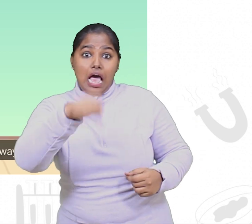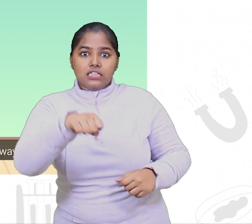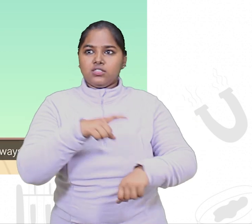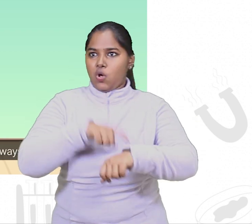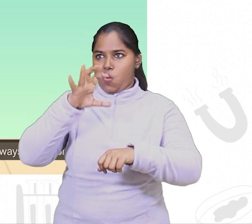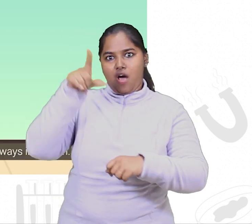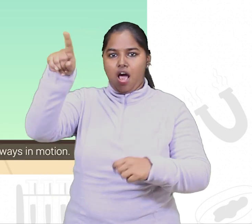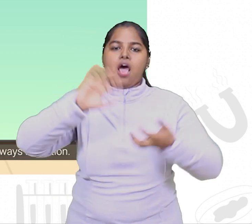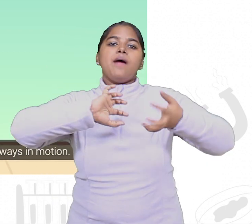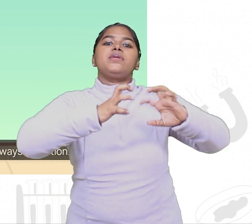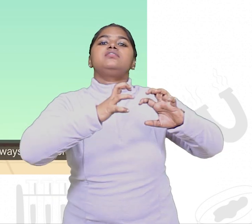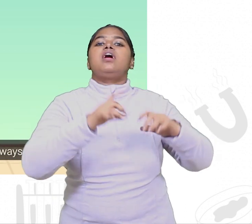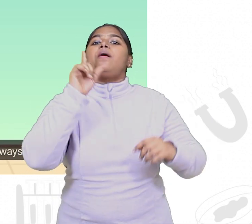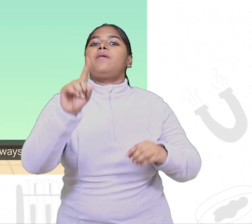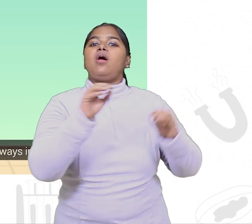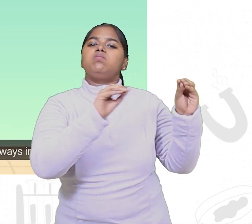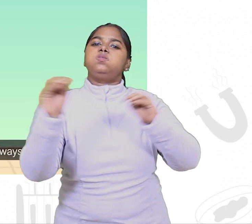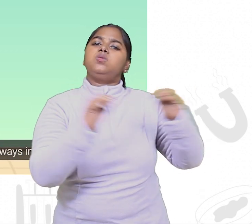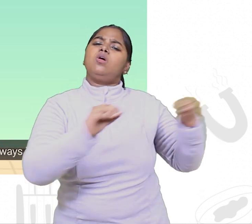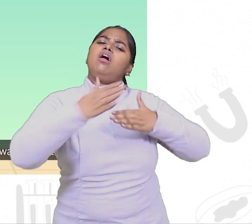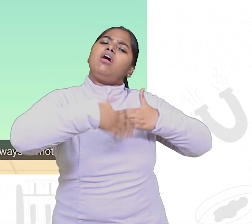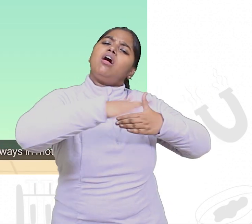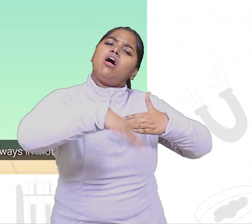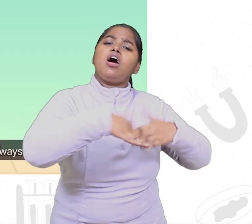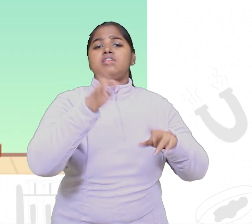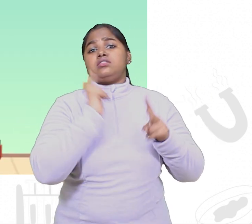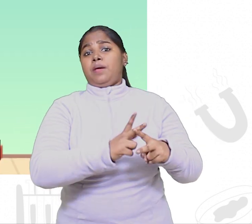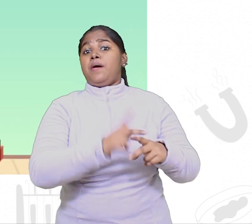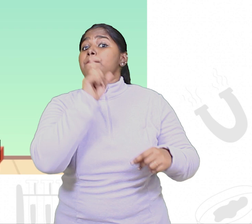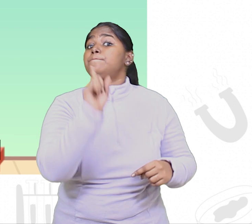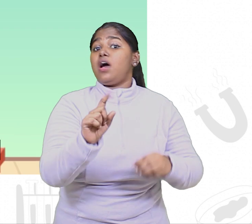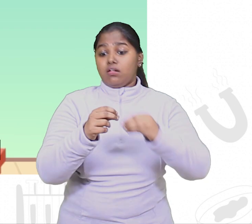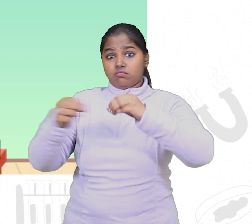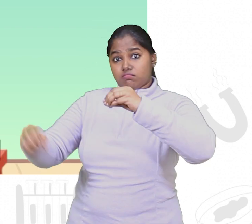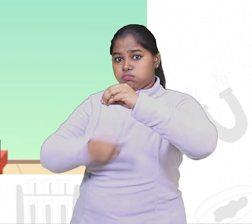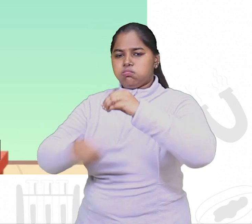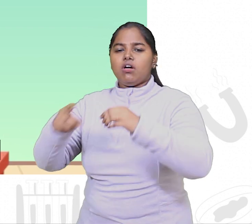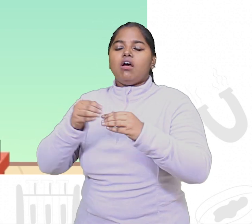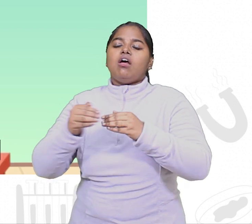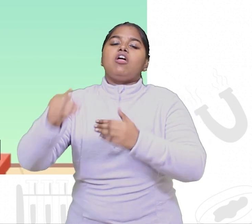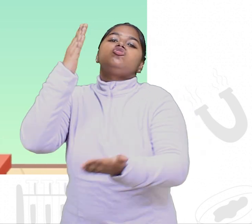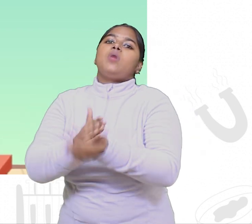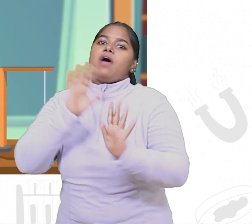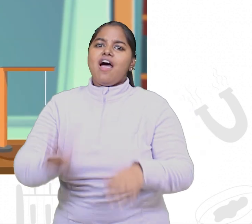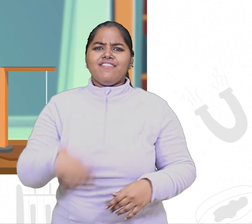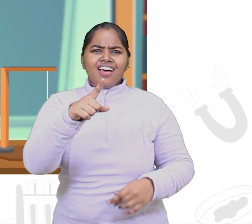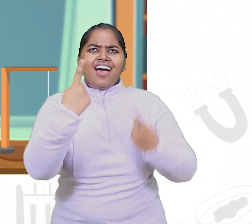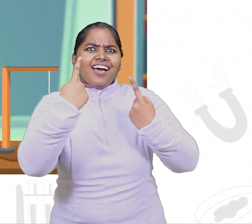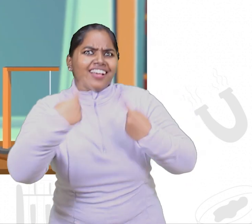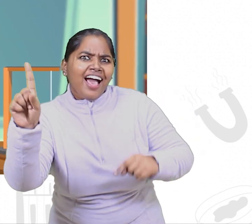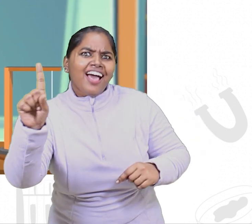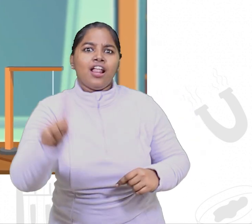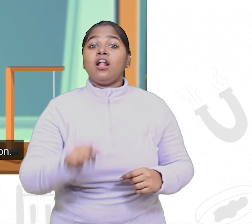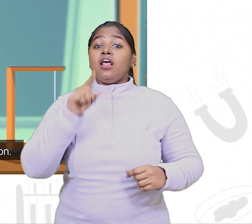Yes, ma'am. The clock has a mechanism which keeps it always in motion, but this pendulum eventually stops. You're